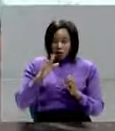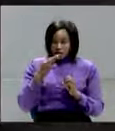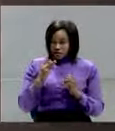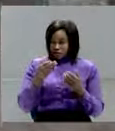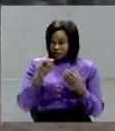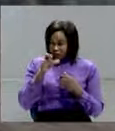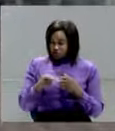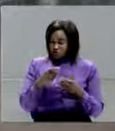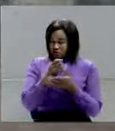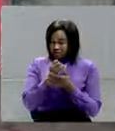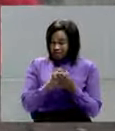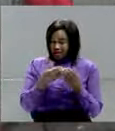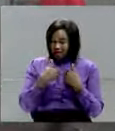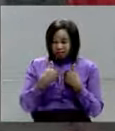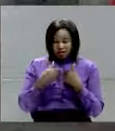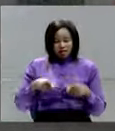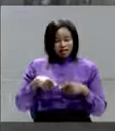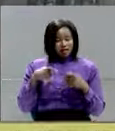positive.